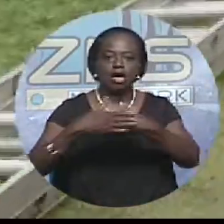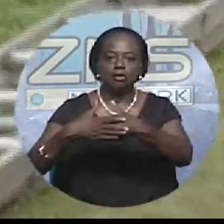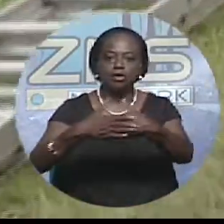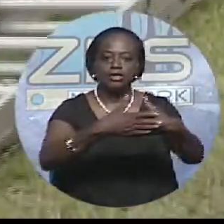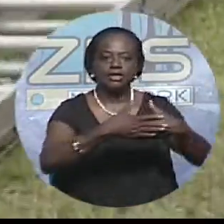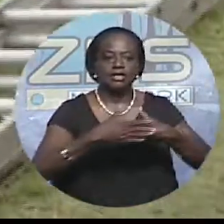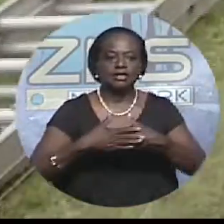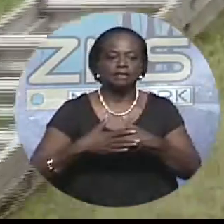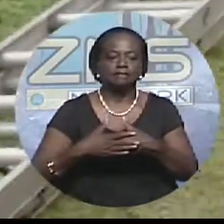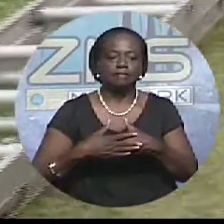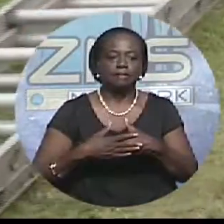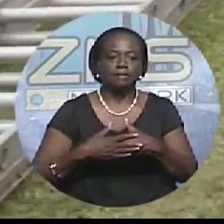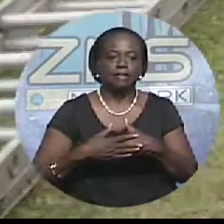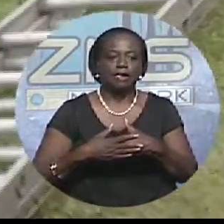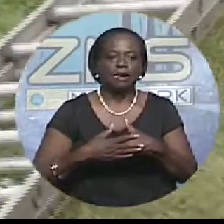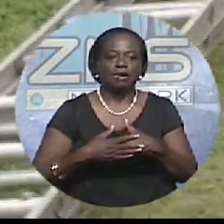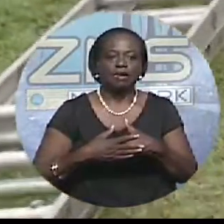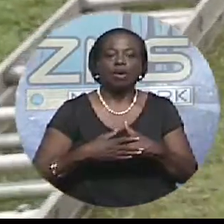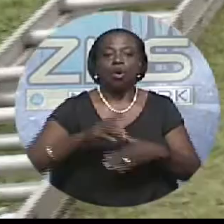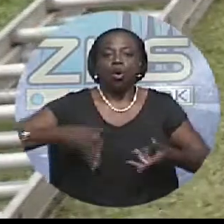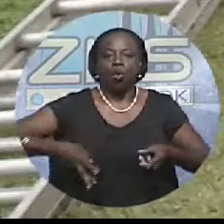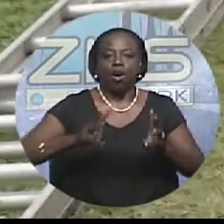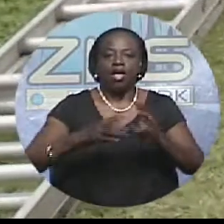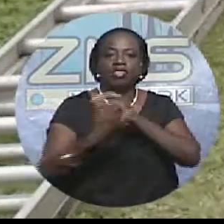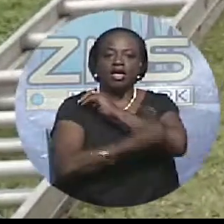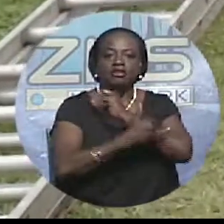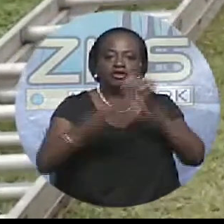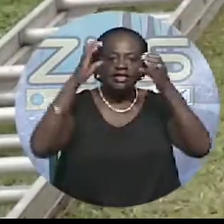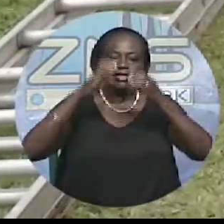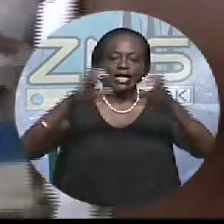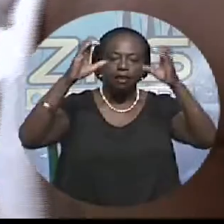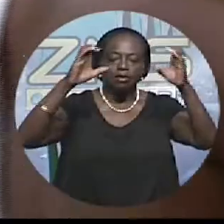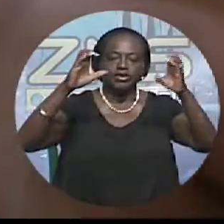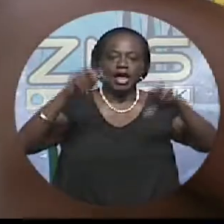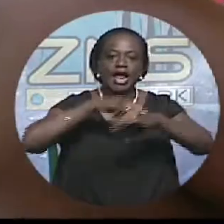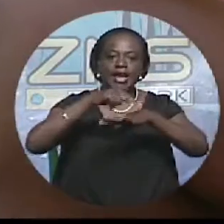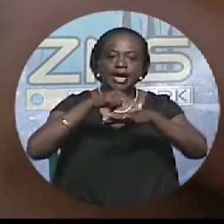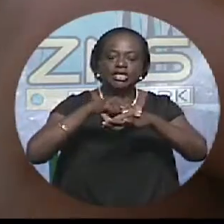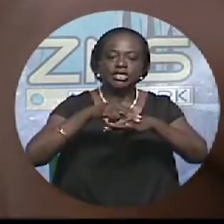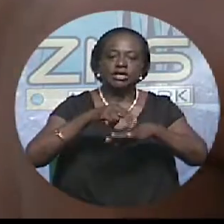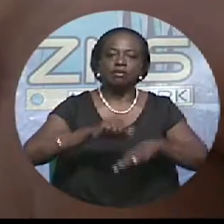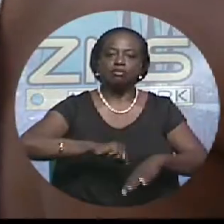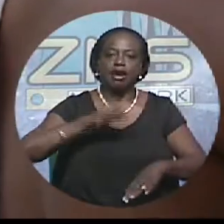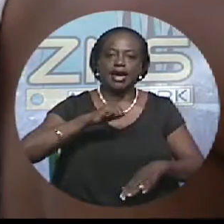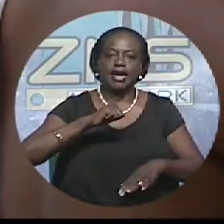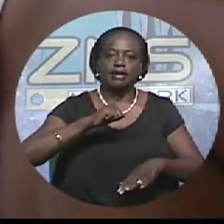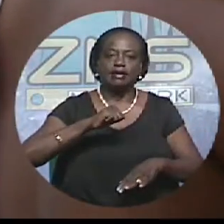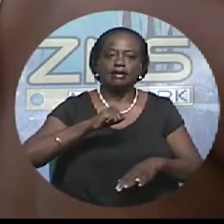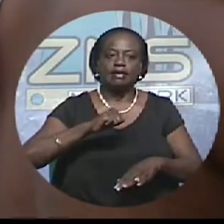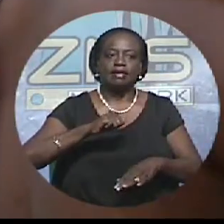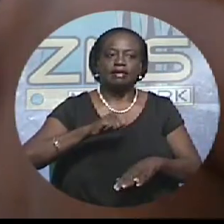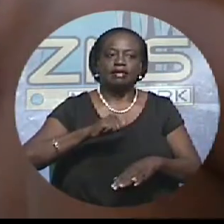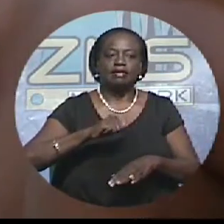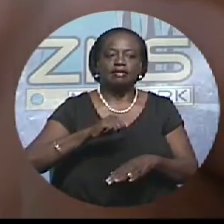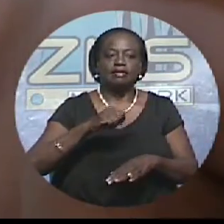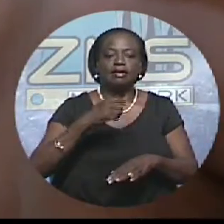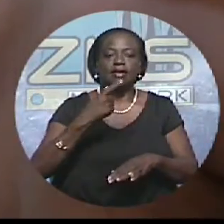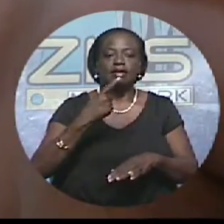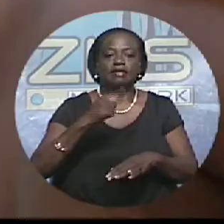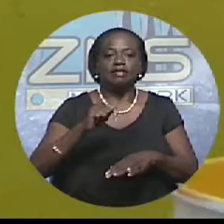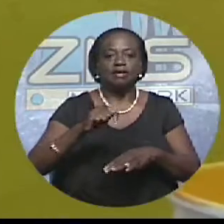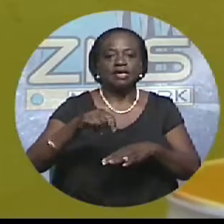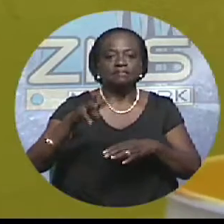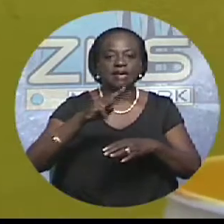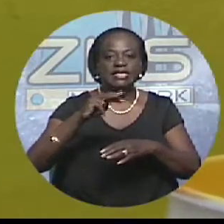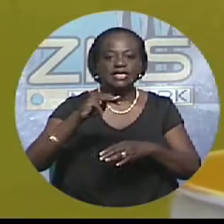While the country was celebrating national pride this weekend, the communities of Mason's Addition and Engliston were feeling community